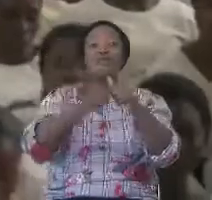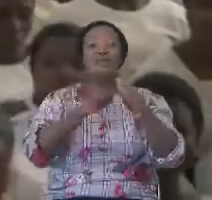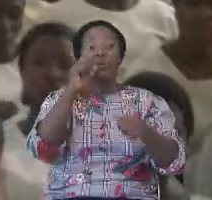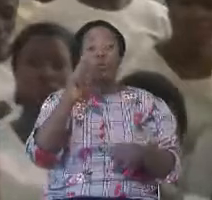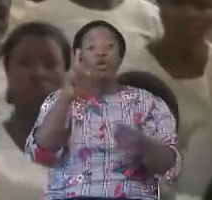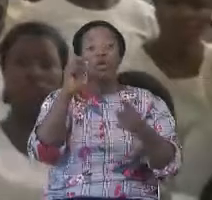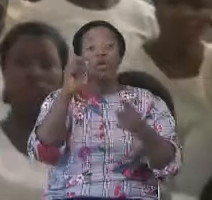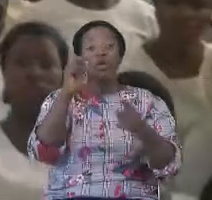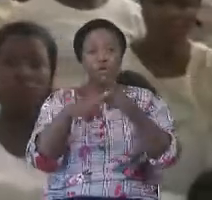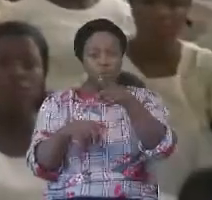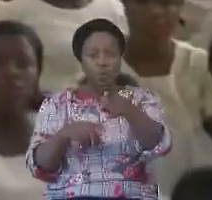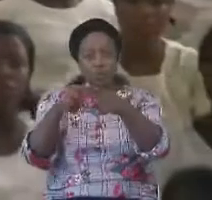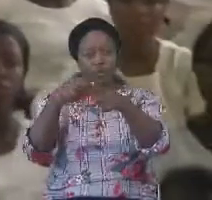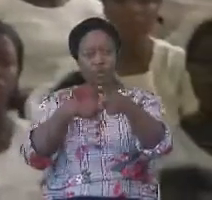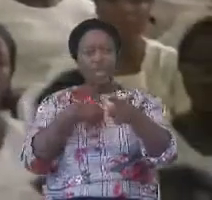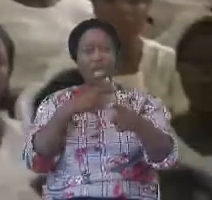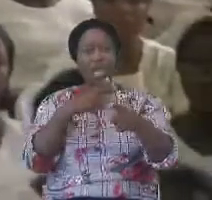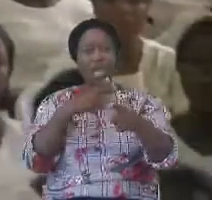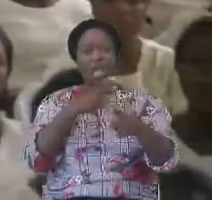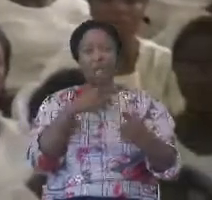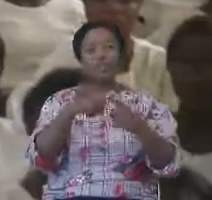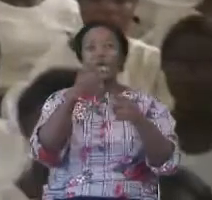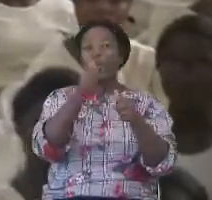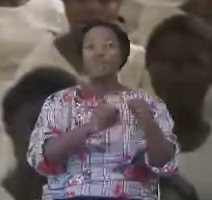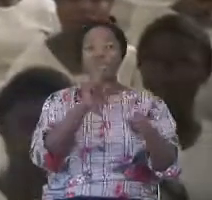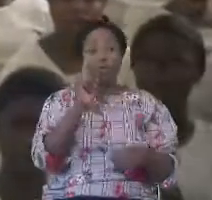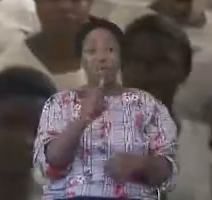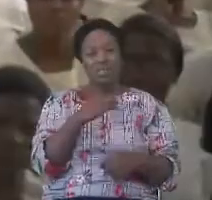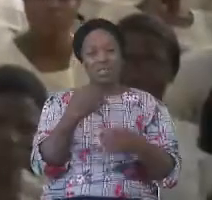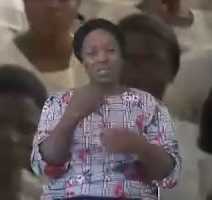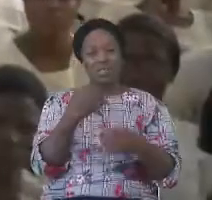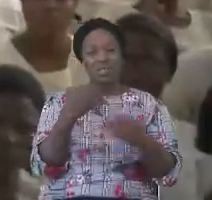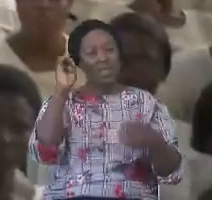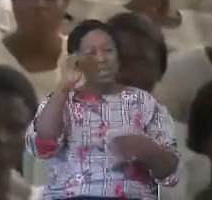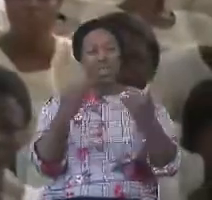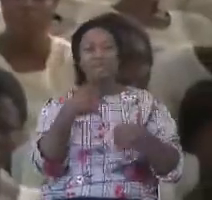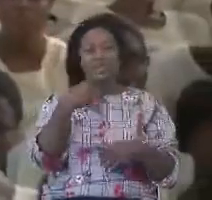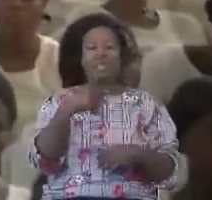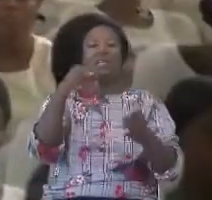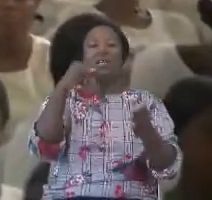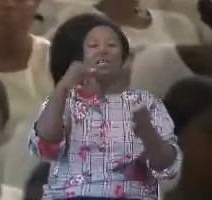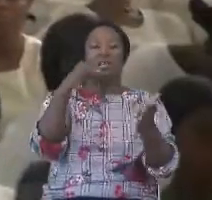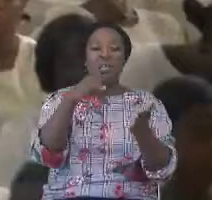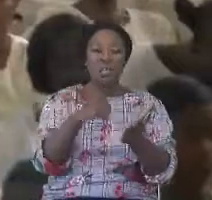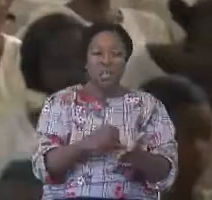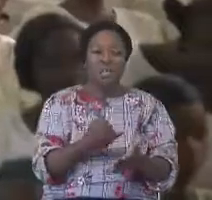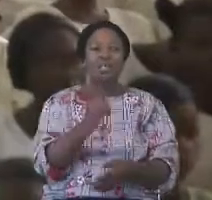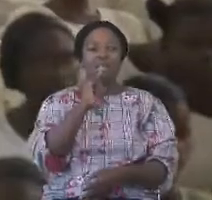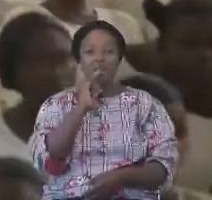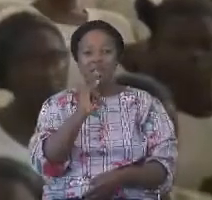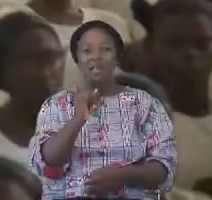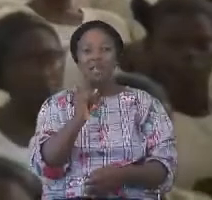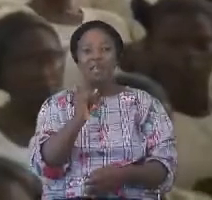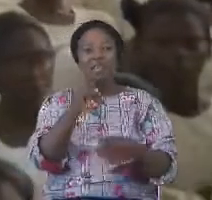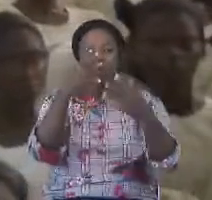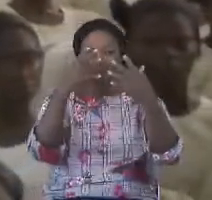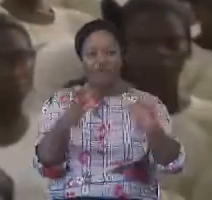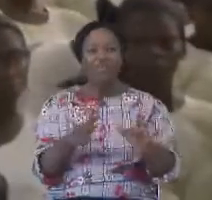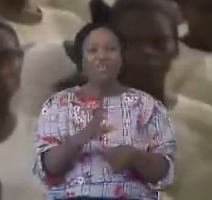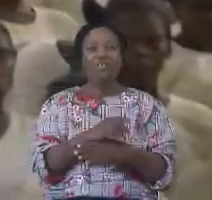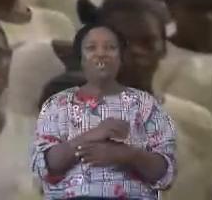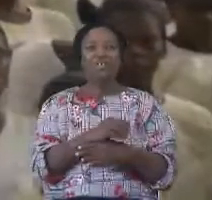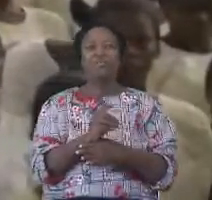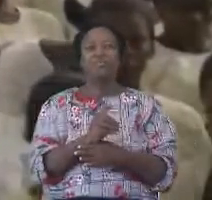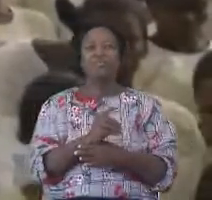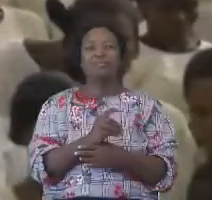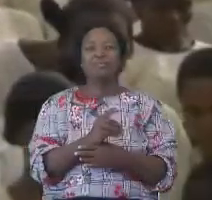announcement to earth announcement to everyone to you to me and to everyone he now